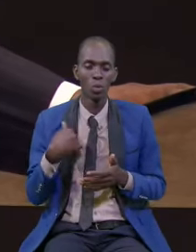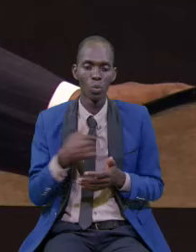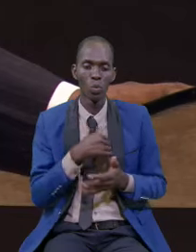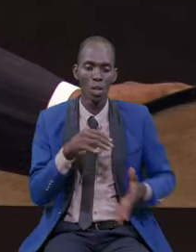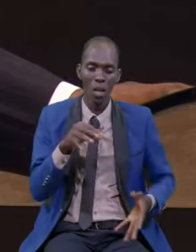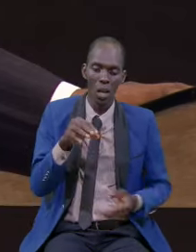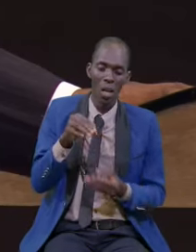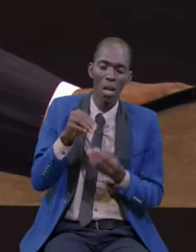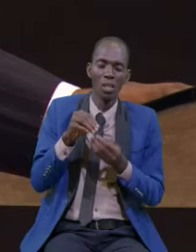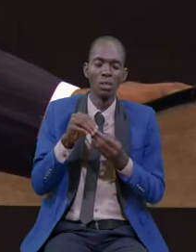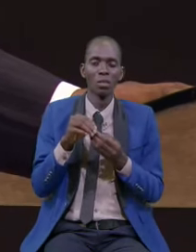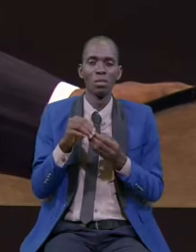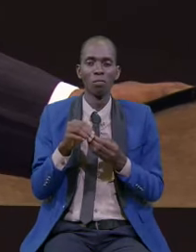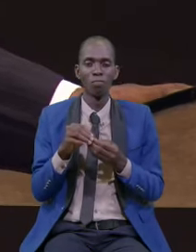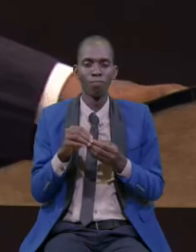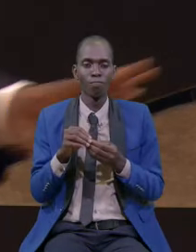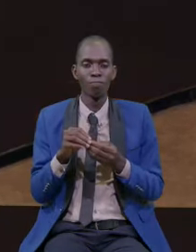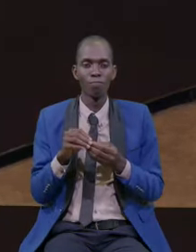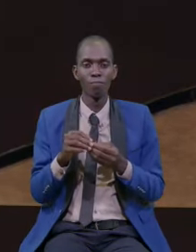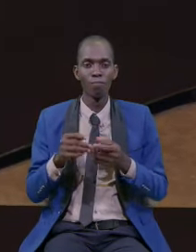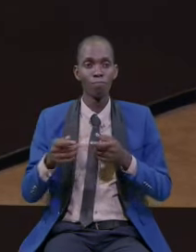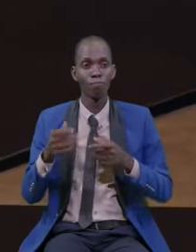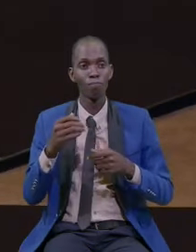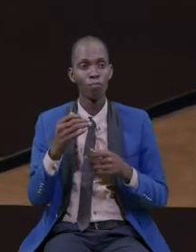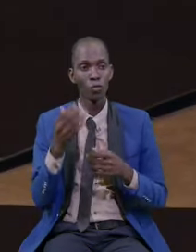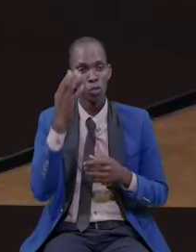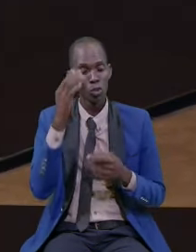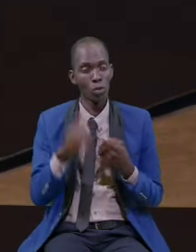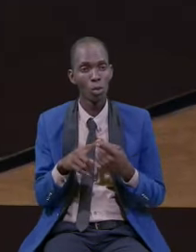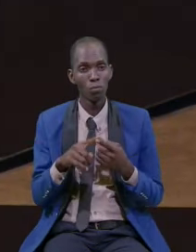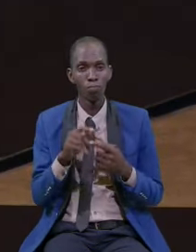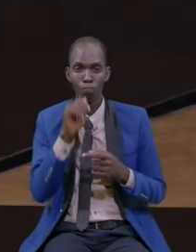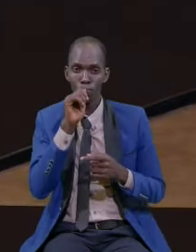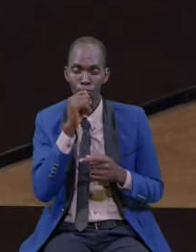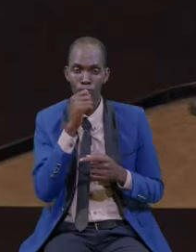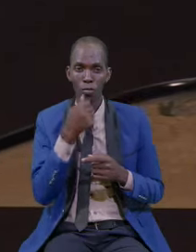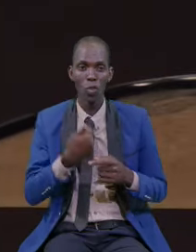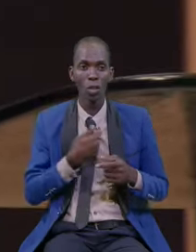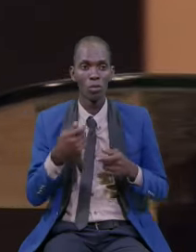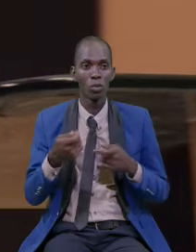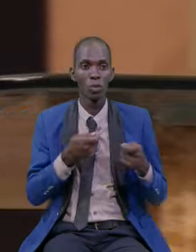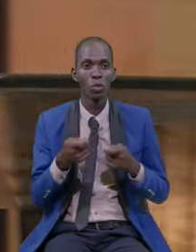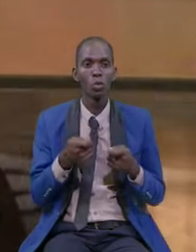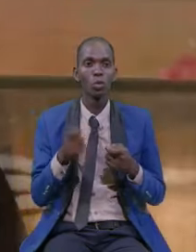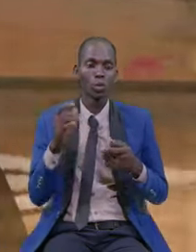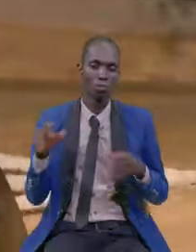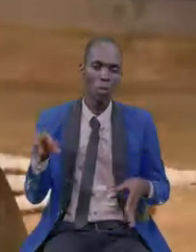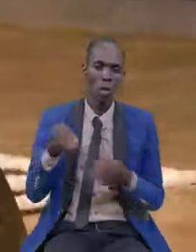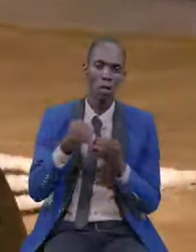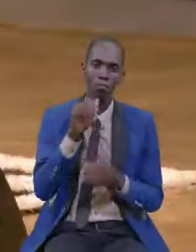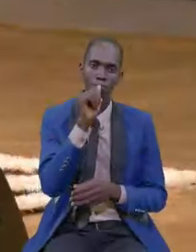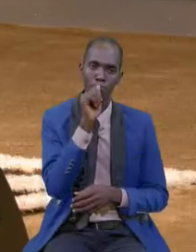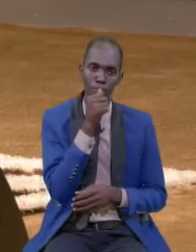to temperance, patience. You're not, you know, so impatient in